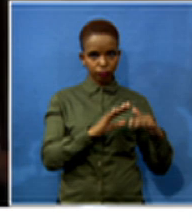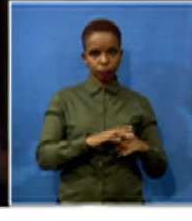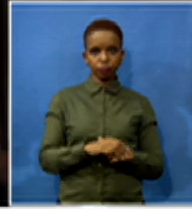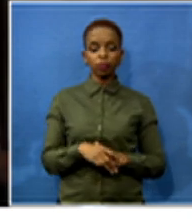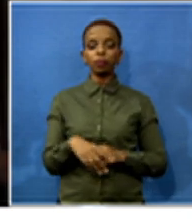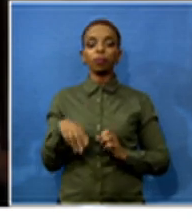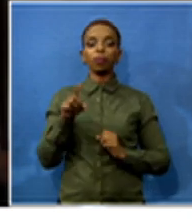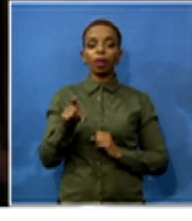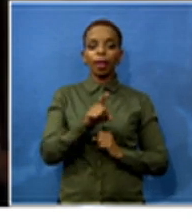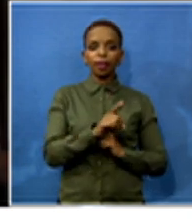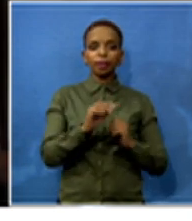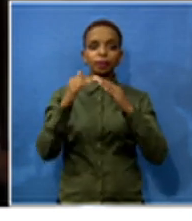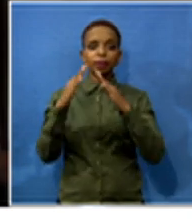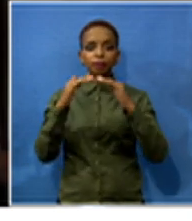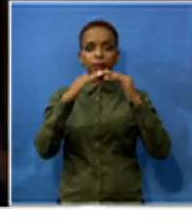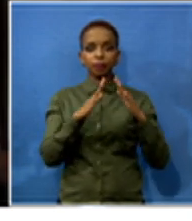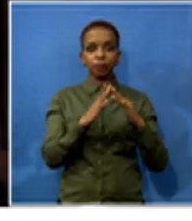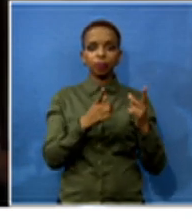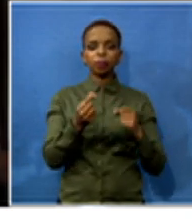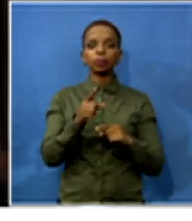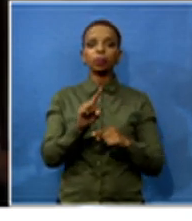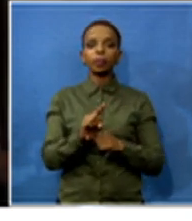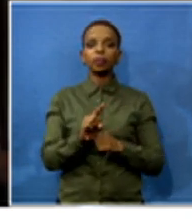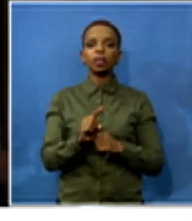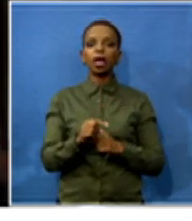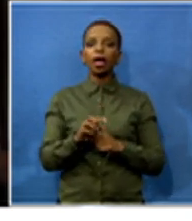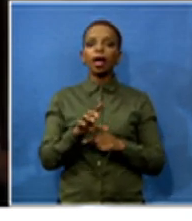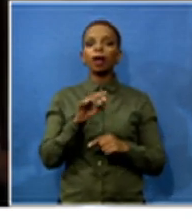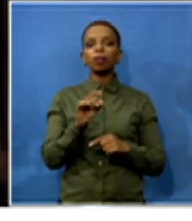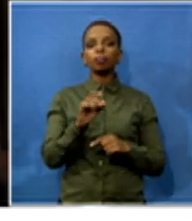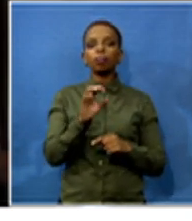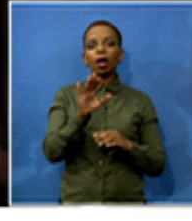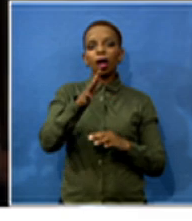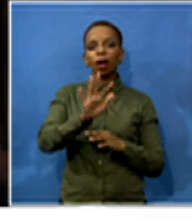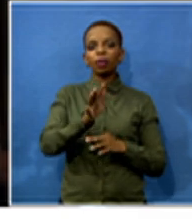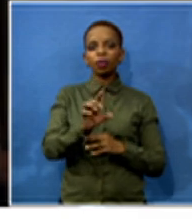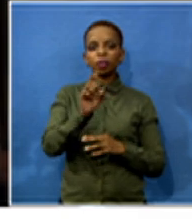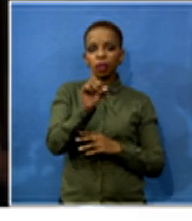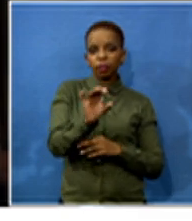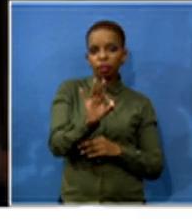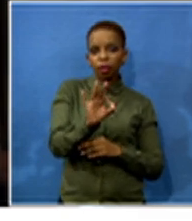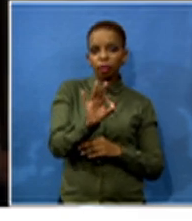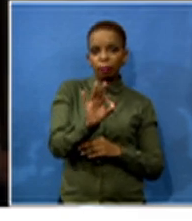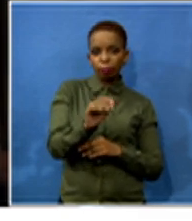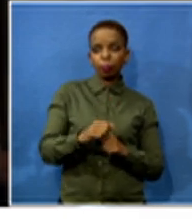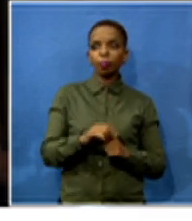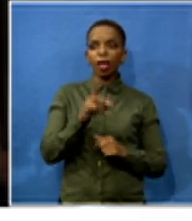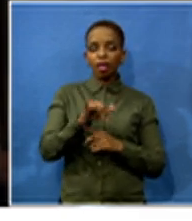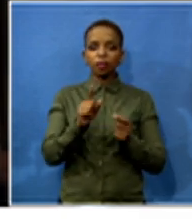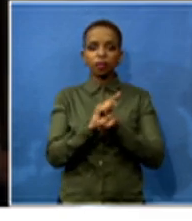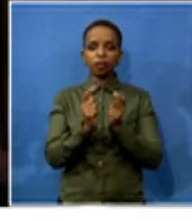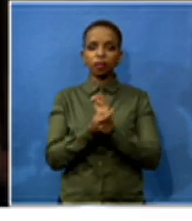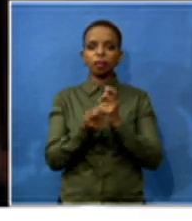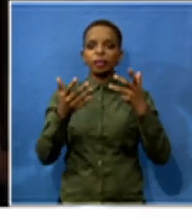households several times a year, 3 times on average. And lately, we have changed that with the advent